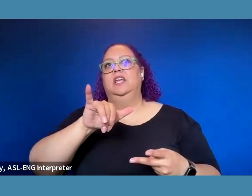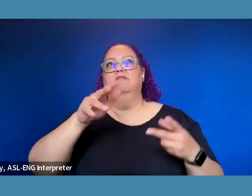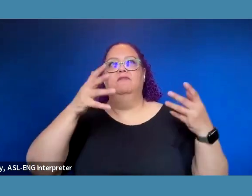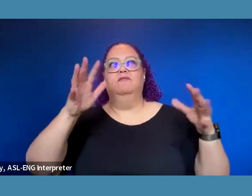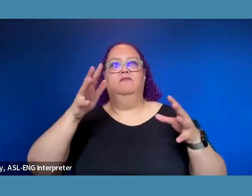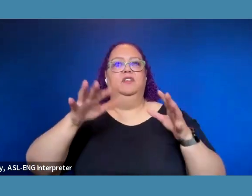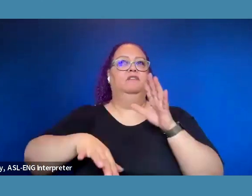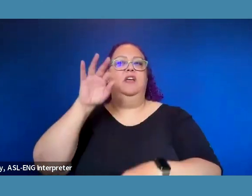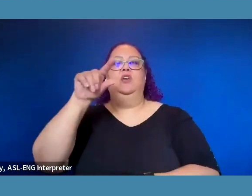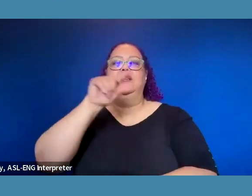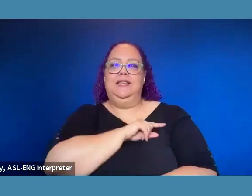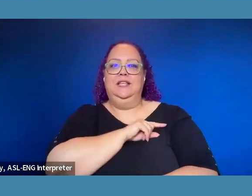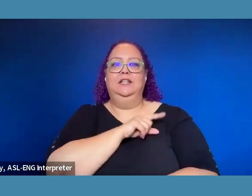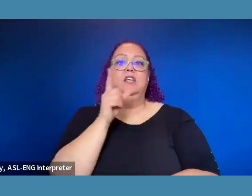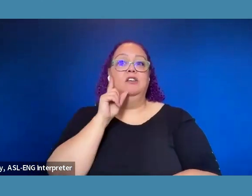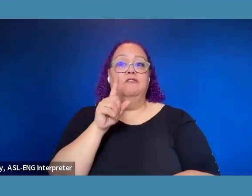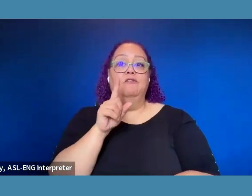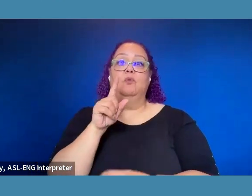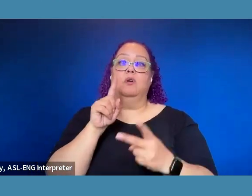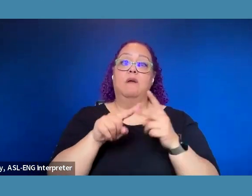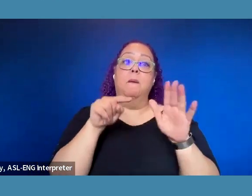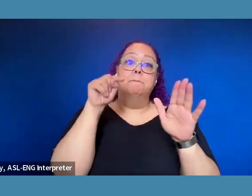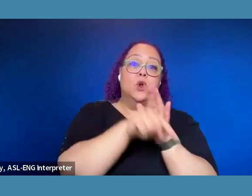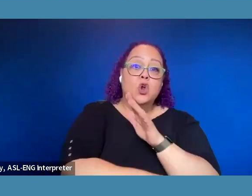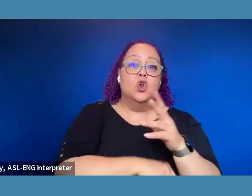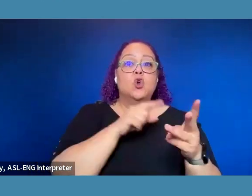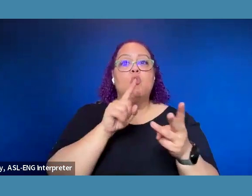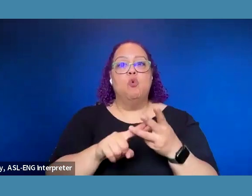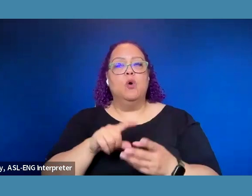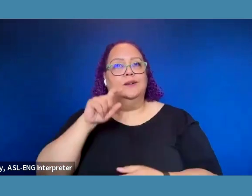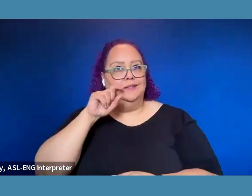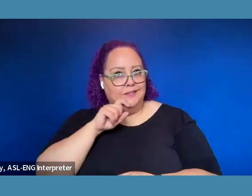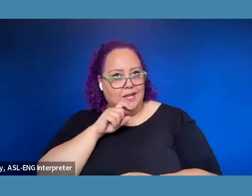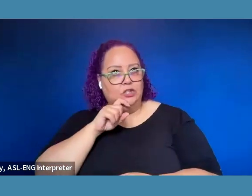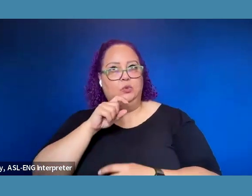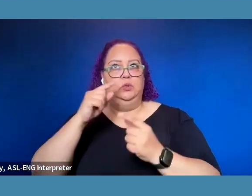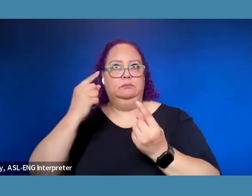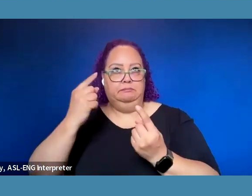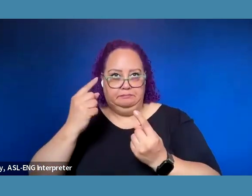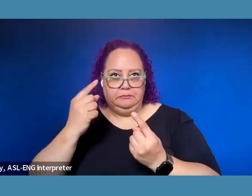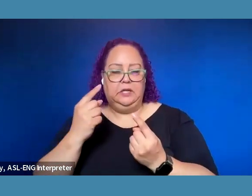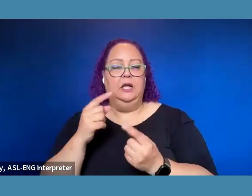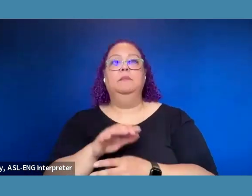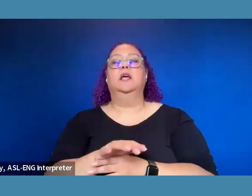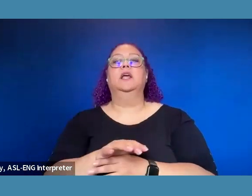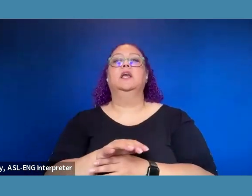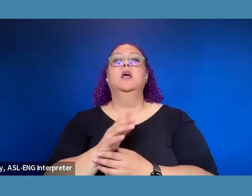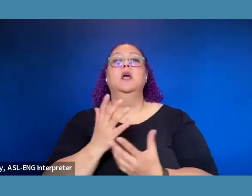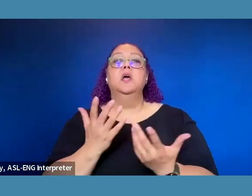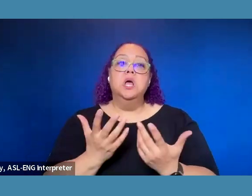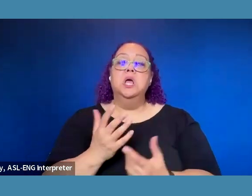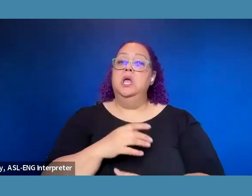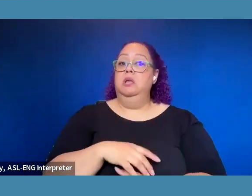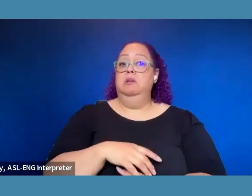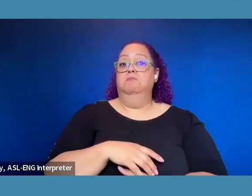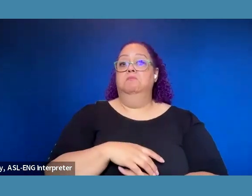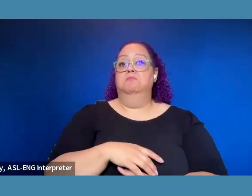unless and until the person's right to vote has been restored by a state clemency board.